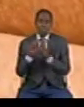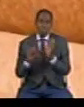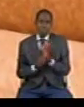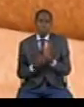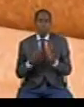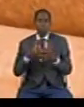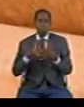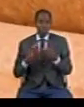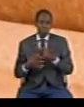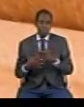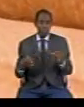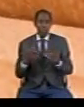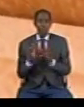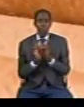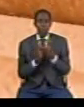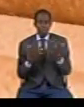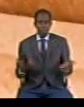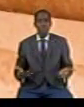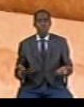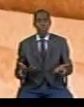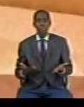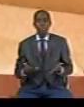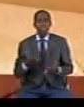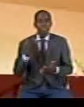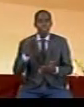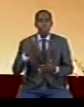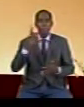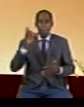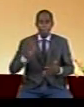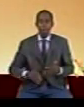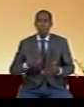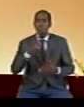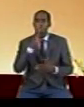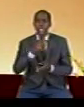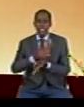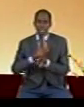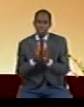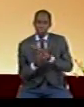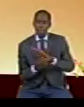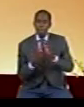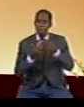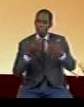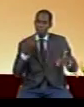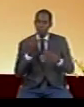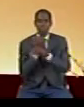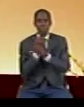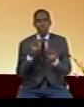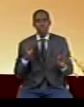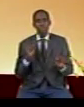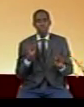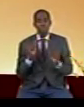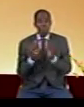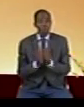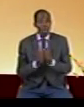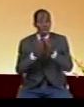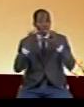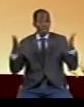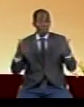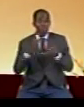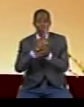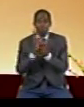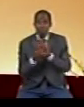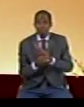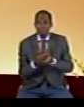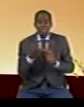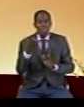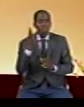uniform proclamation of Scripture, there must be repentance before salvation. Without repentance,